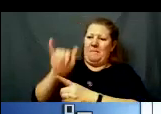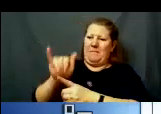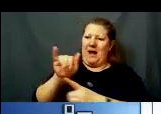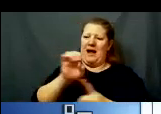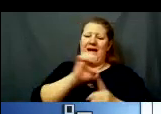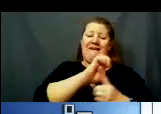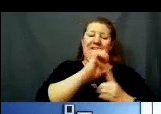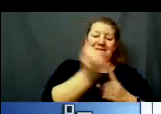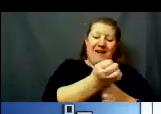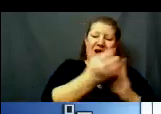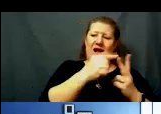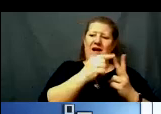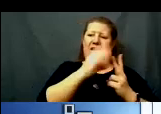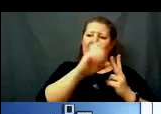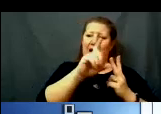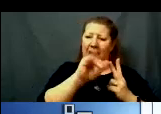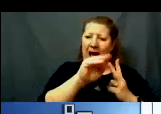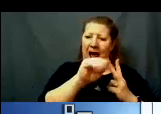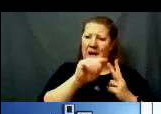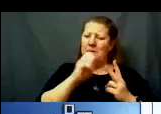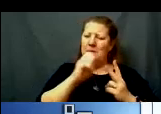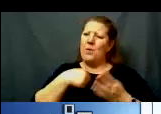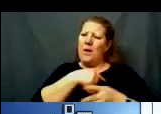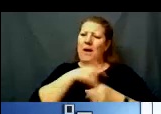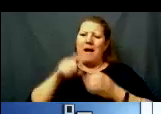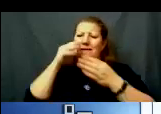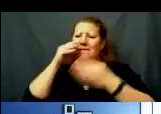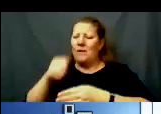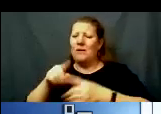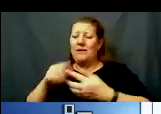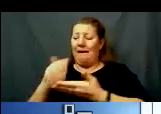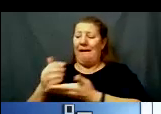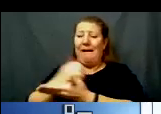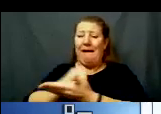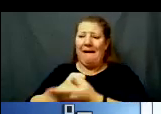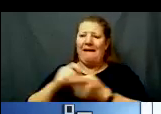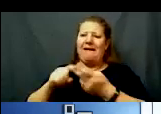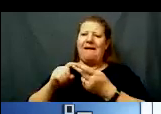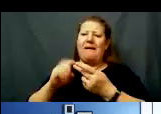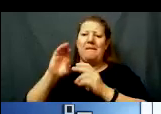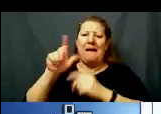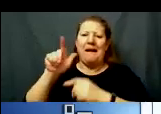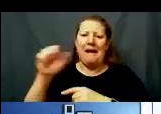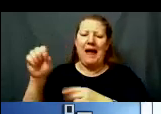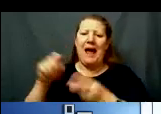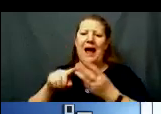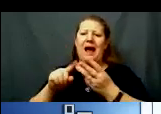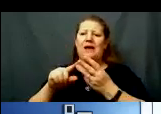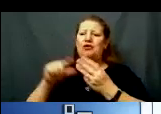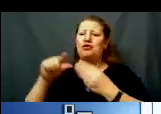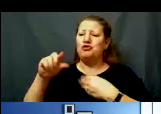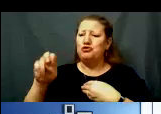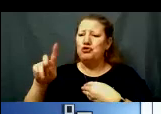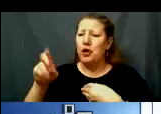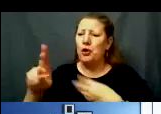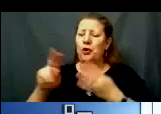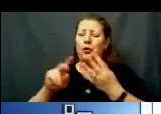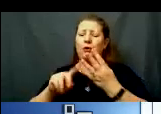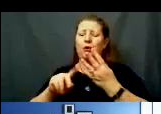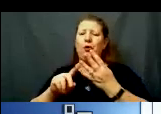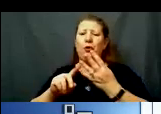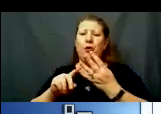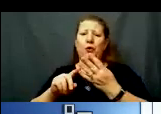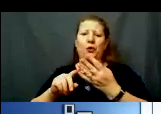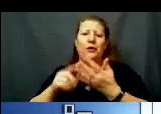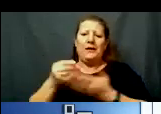climate threats, that we've also got to focus on income, on class, on gender, on sexuality. And we also need to ask, who are the other